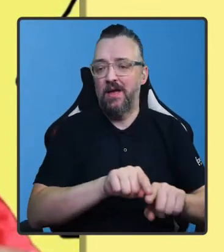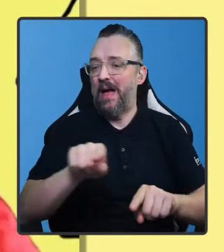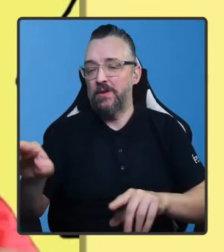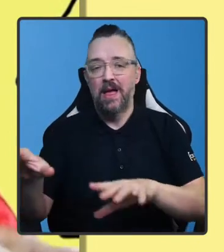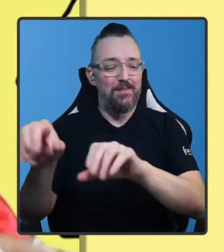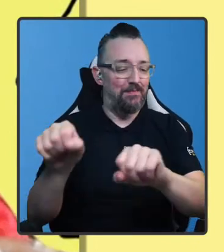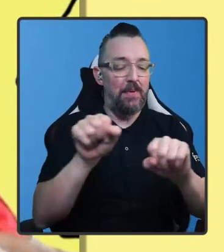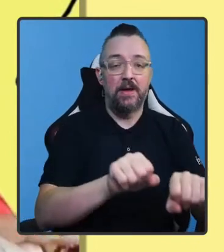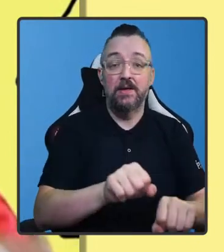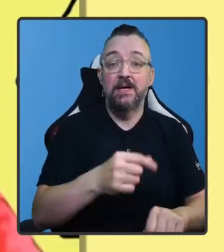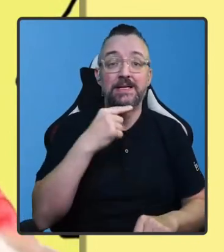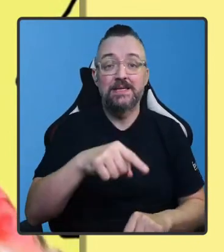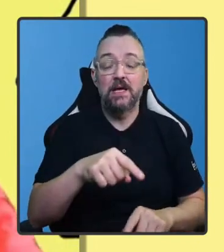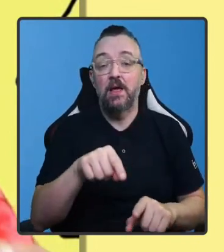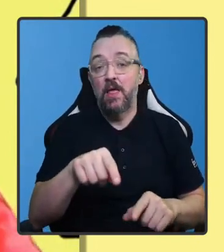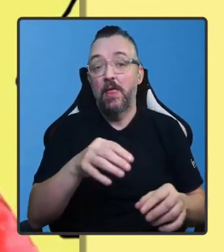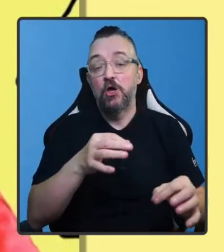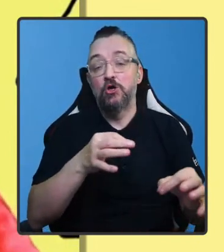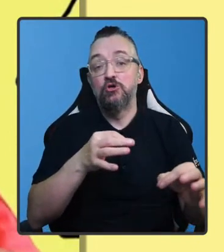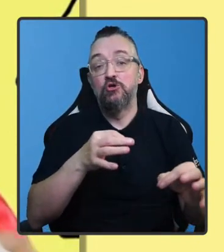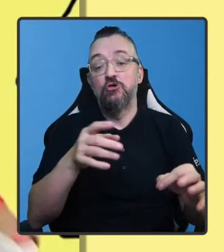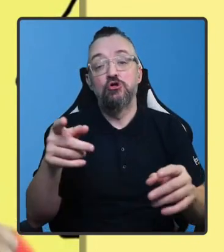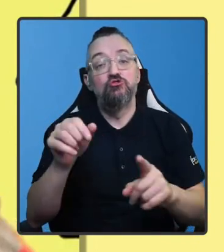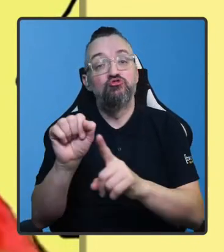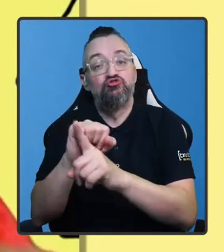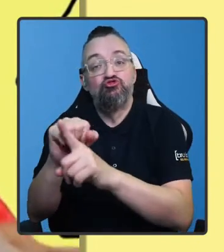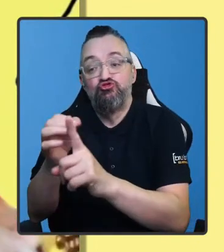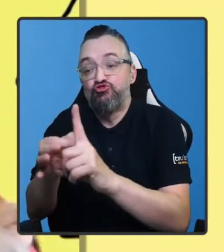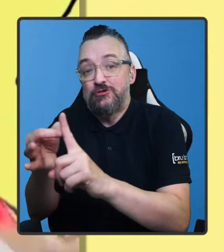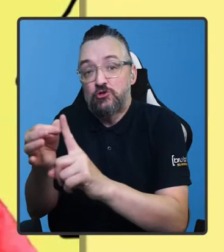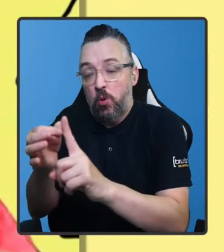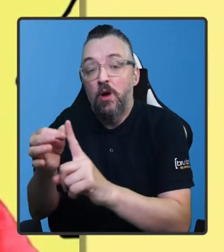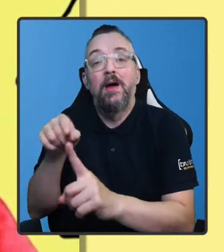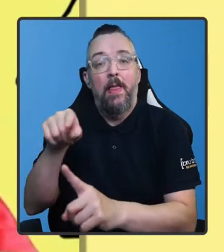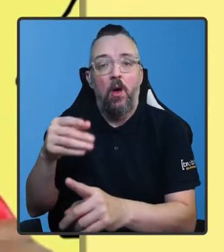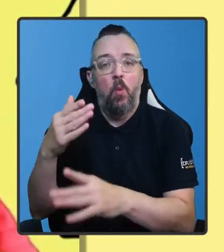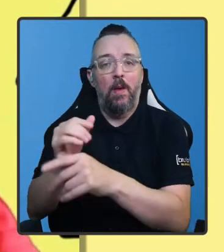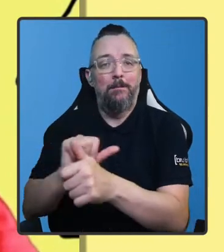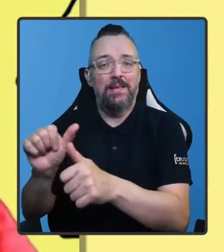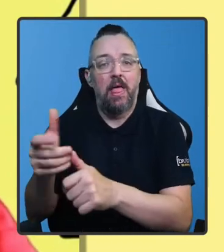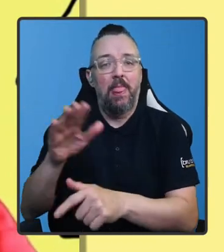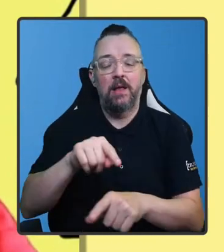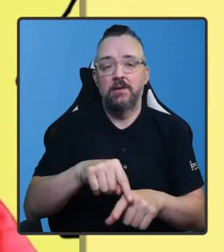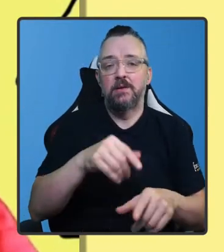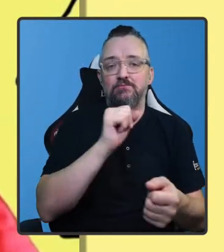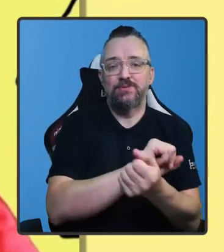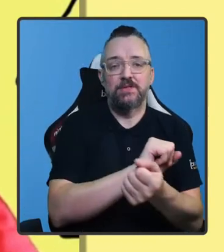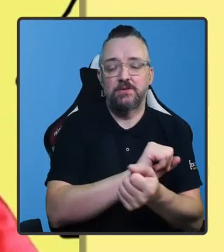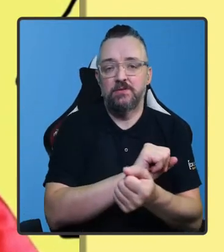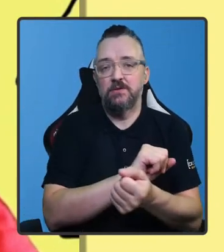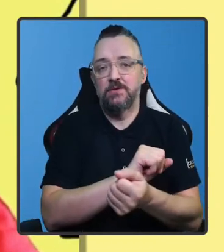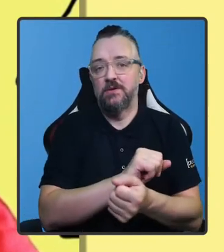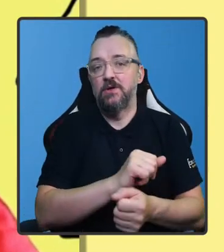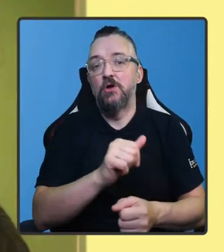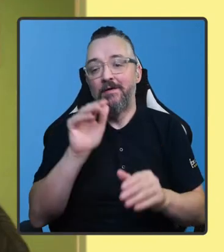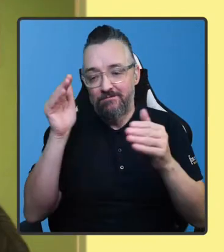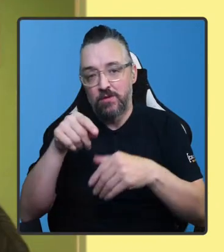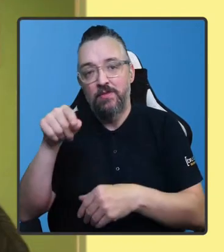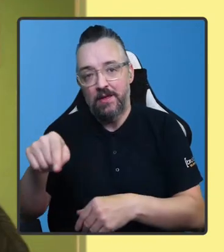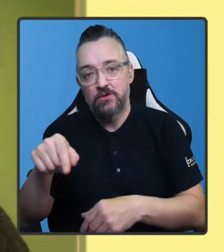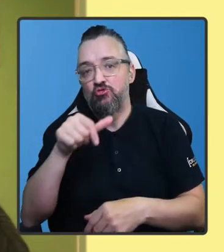restorative justice strategies work far more effectively. Let's do that. Let's put our resources into that and not into prisons.